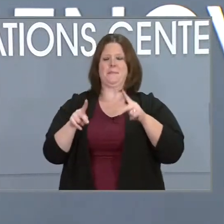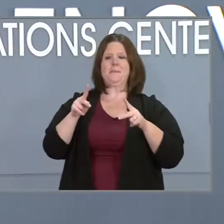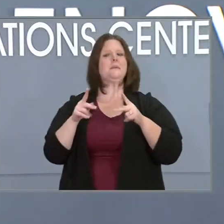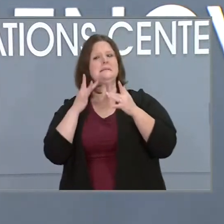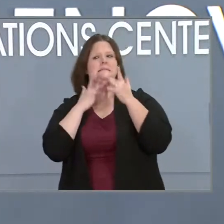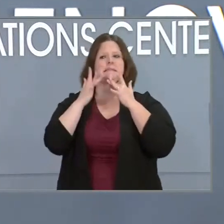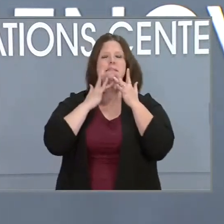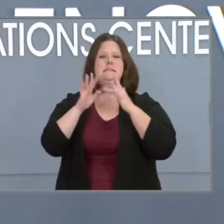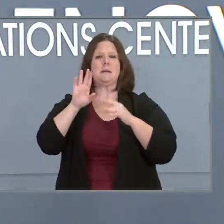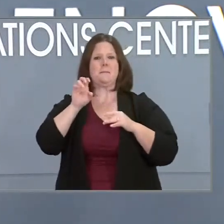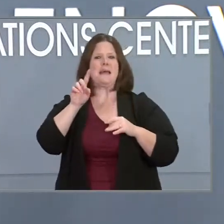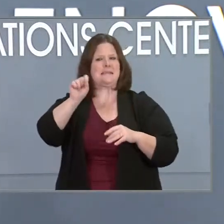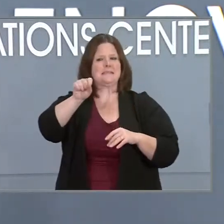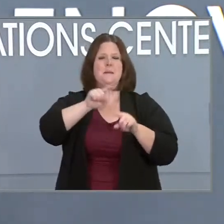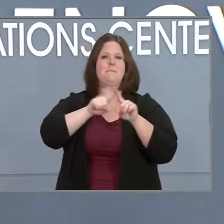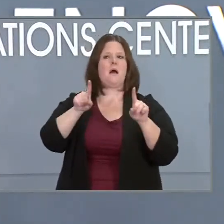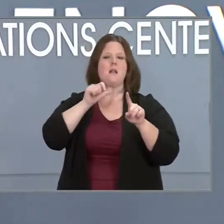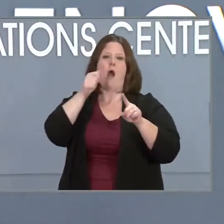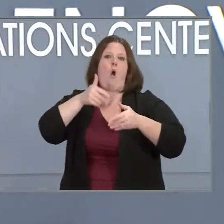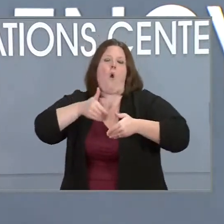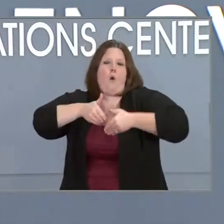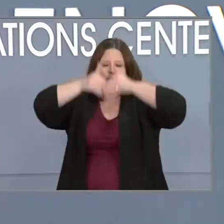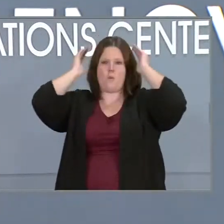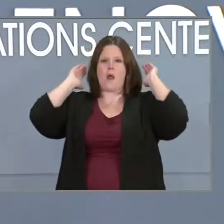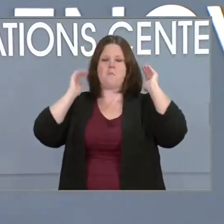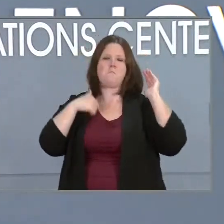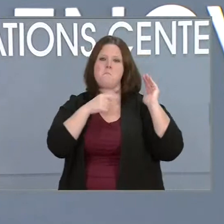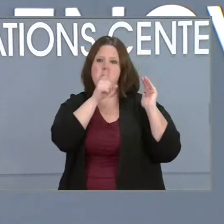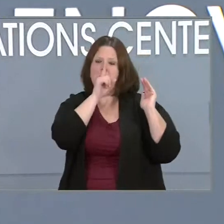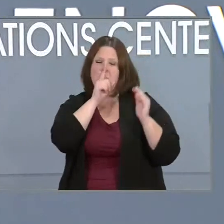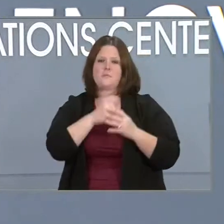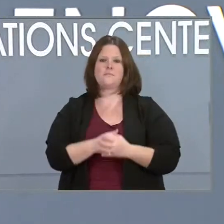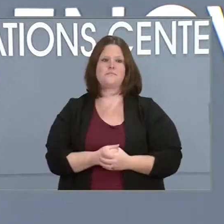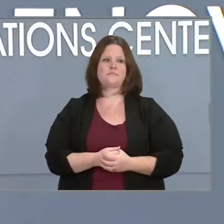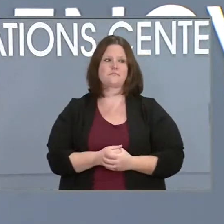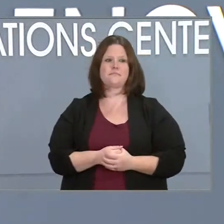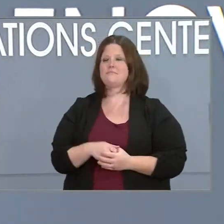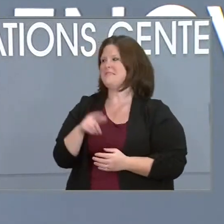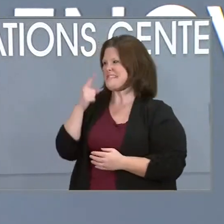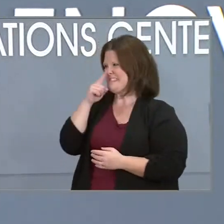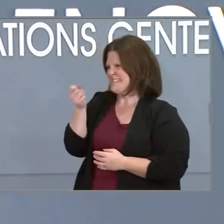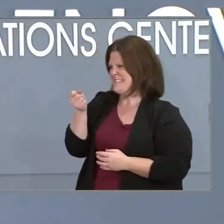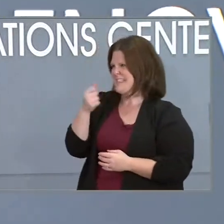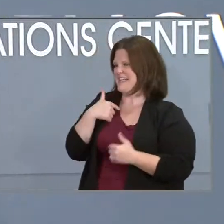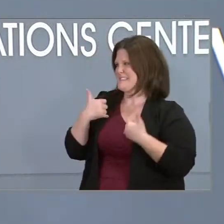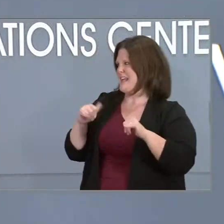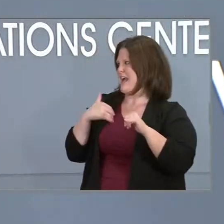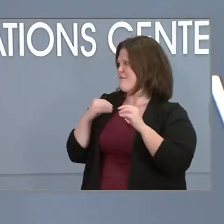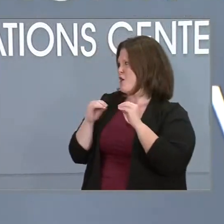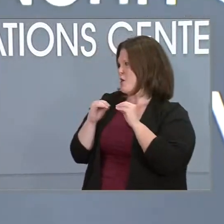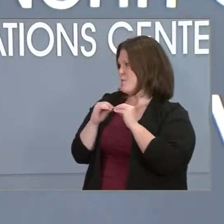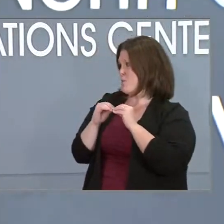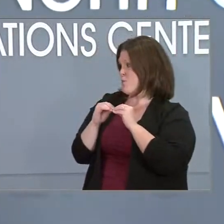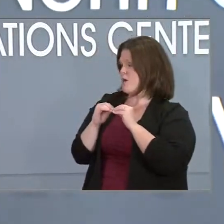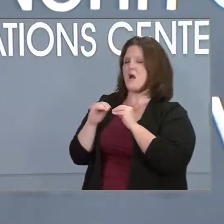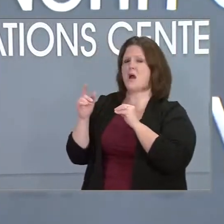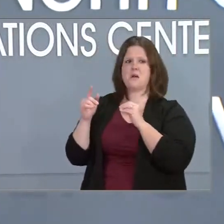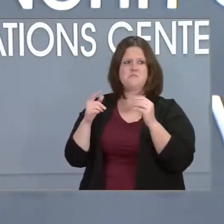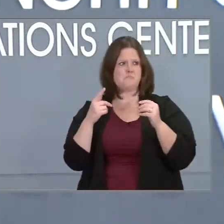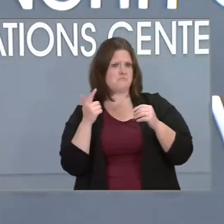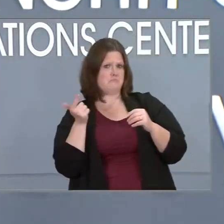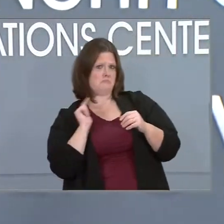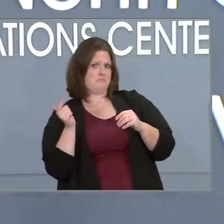Thanks. Thank you for your patience, and thank Michael. I still have more. About hospitalizations. Yes, it's really, either one, who